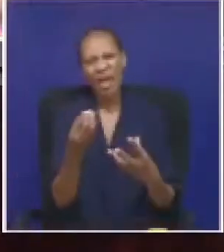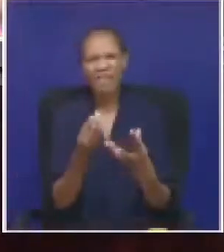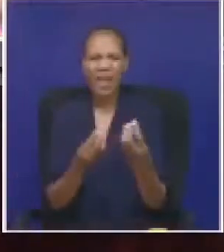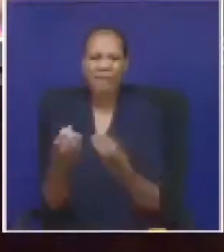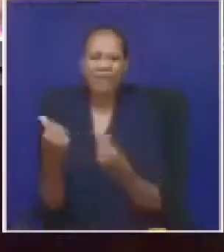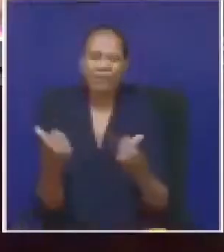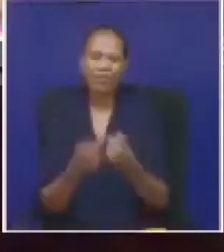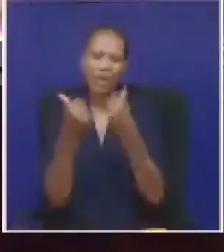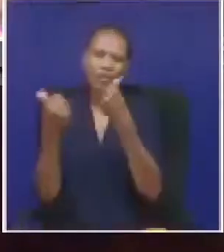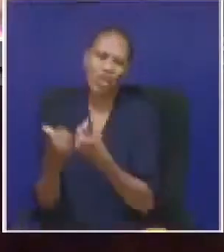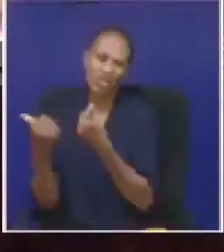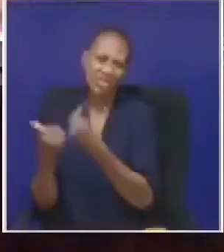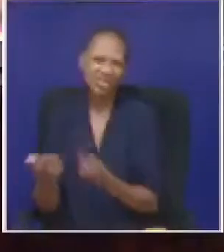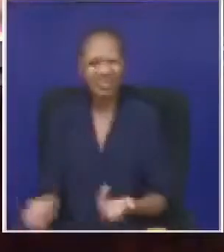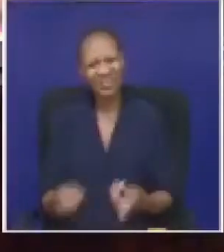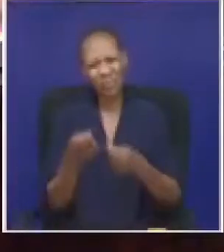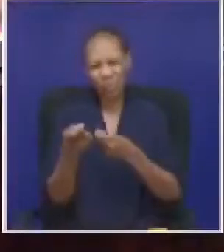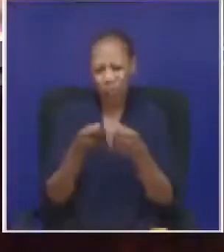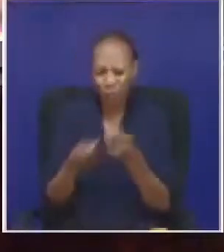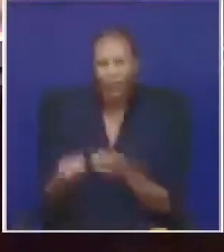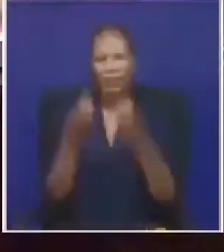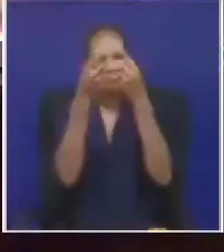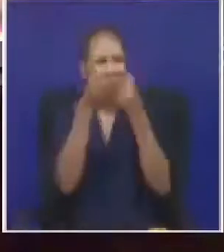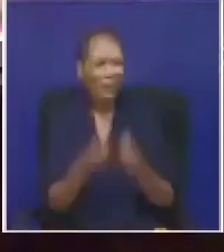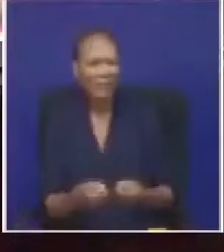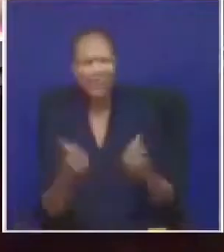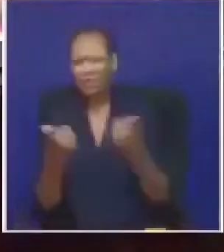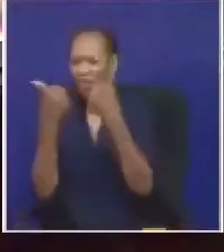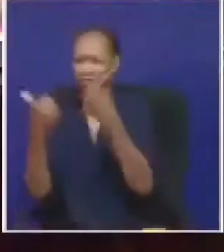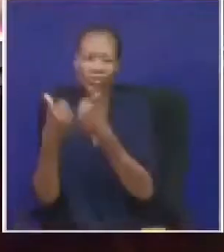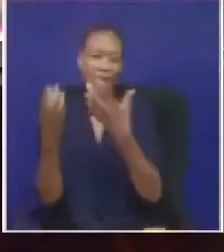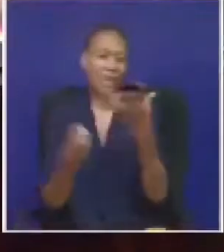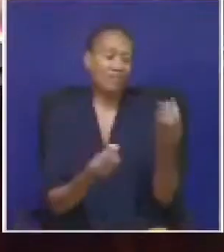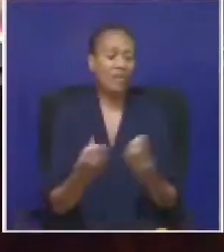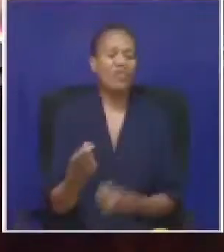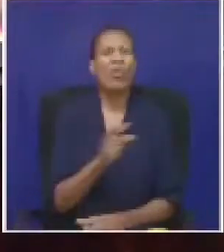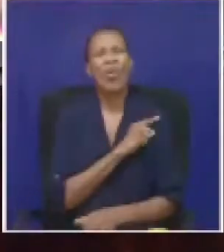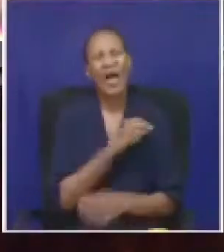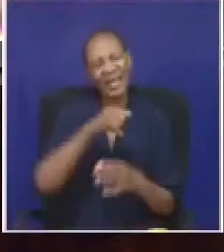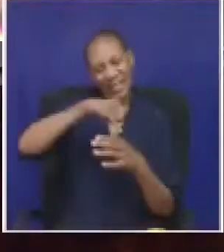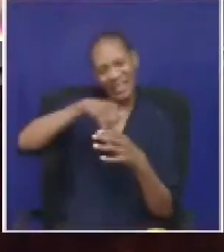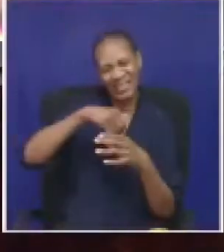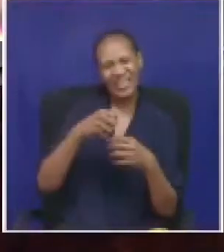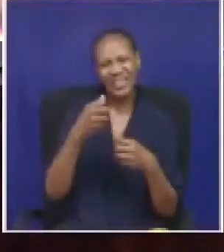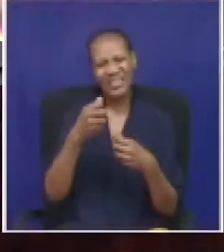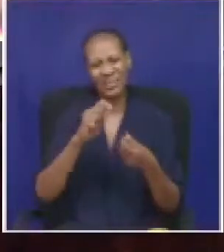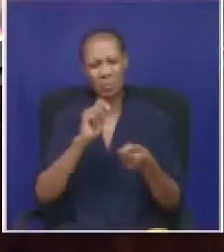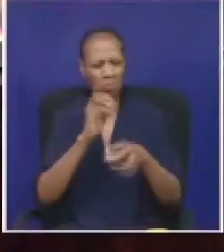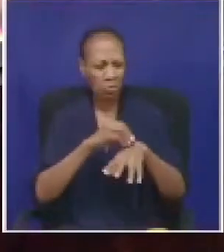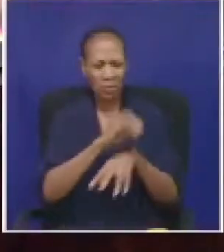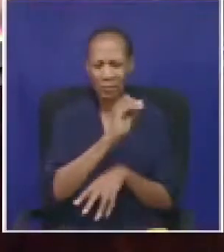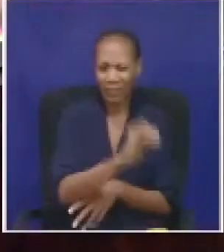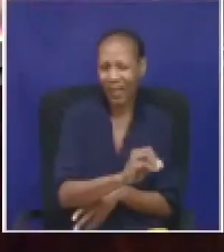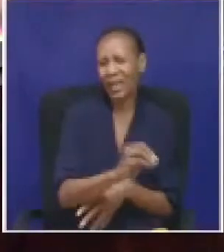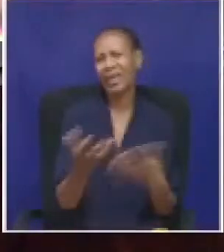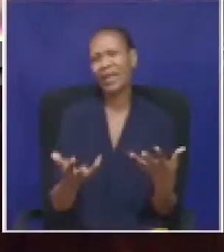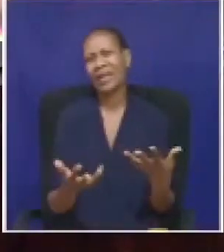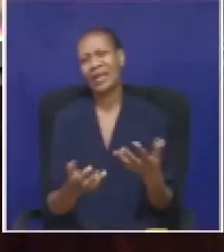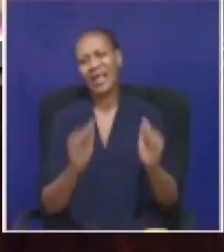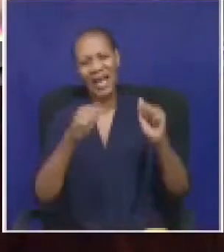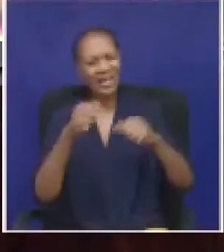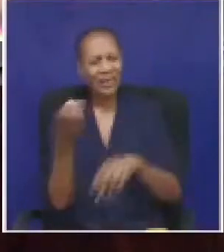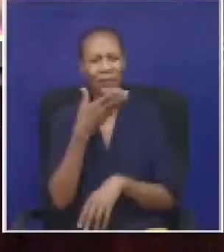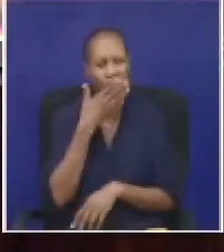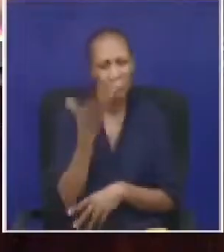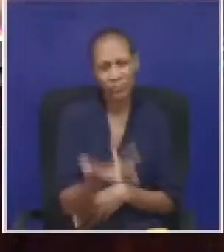governance and operational challenges because of internal disagreements that are limiting their